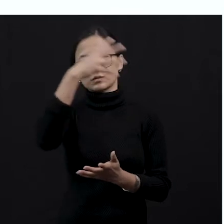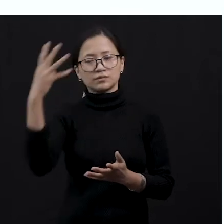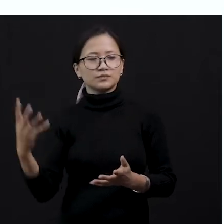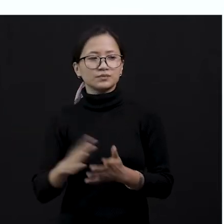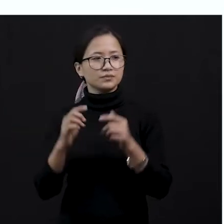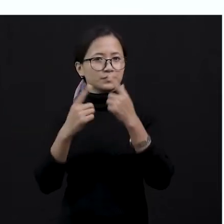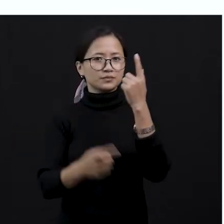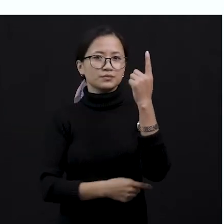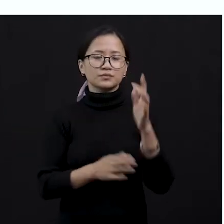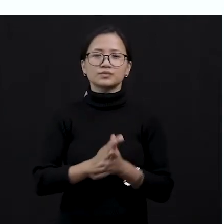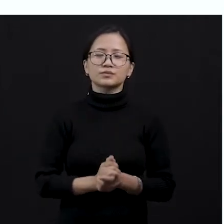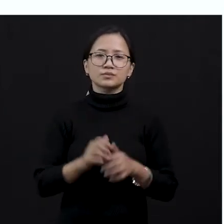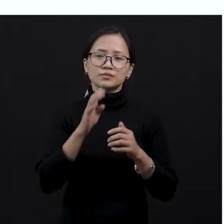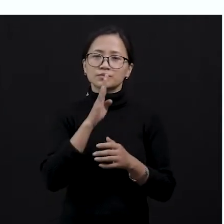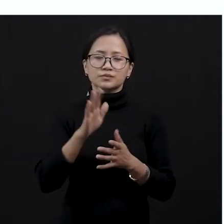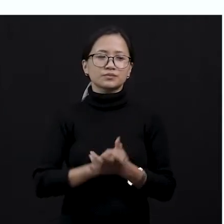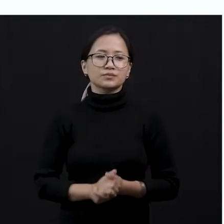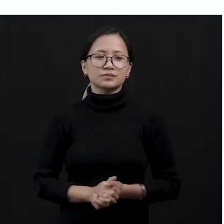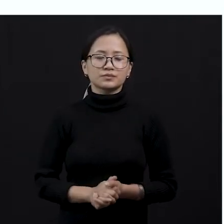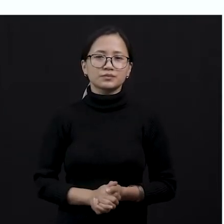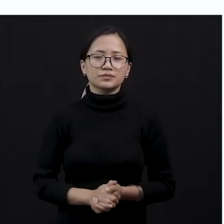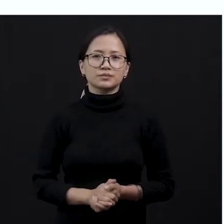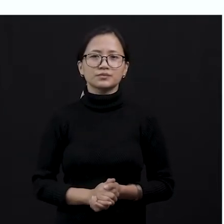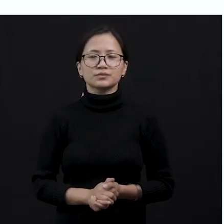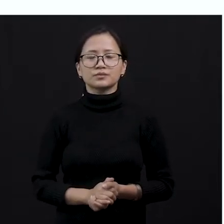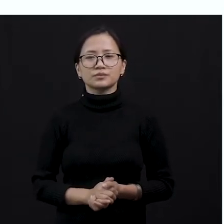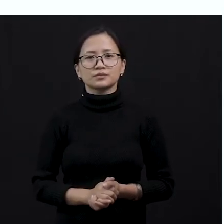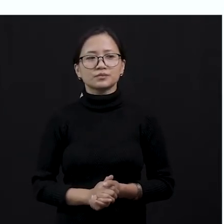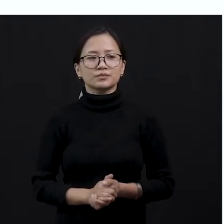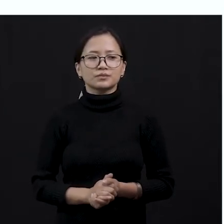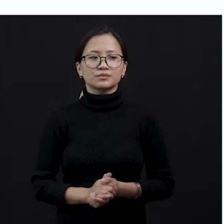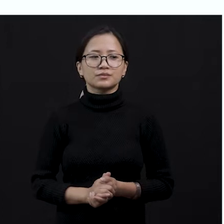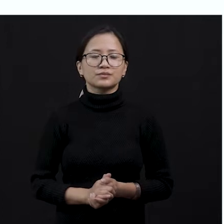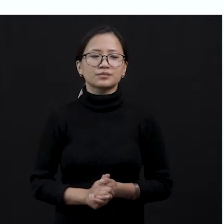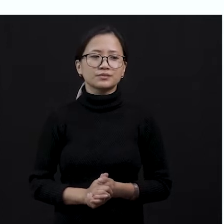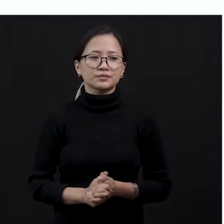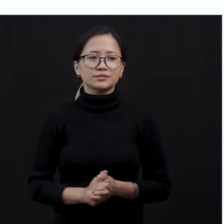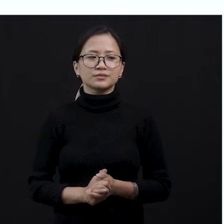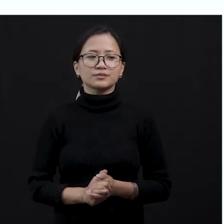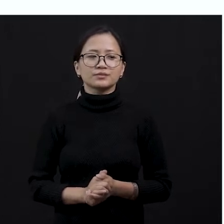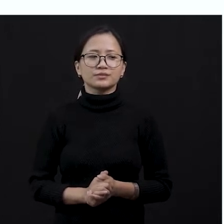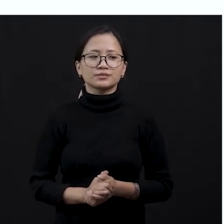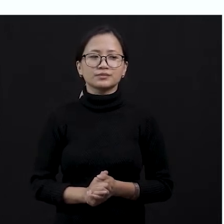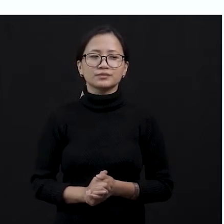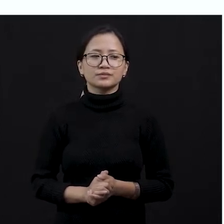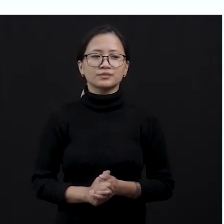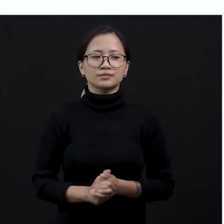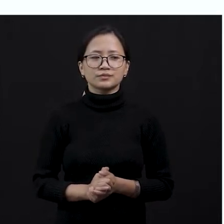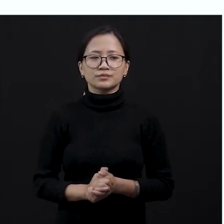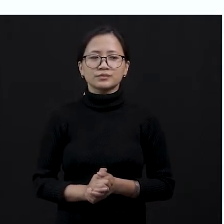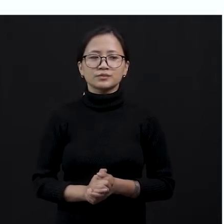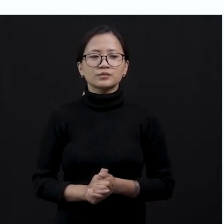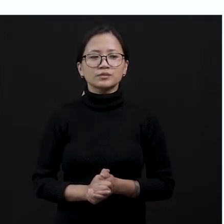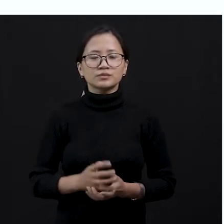last line, see? And I will become the rainbow forever. See, the boy wants to be the rainbow himself, right? He loved the rainbow